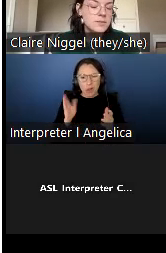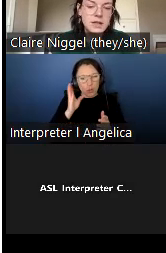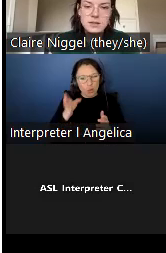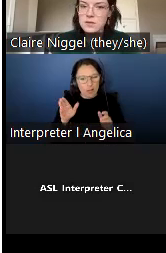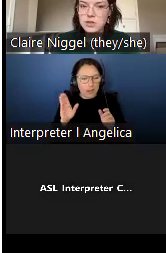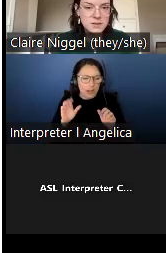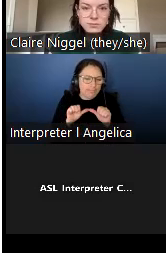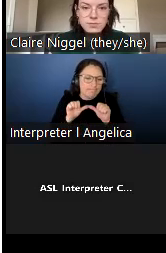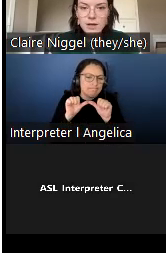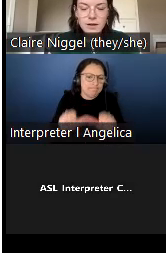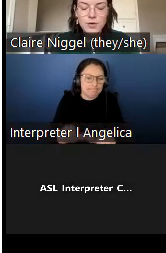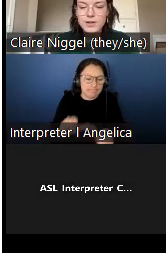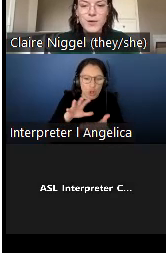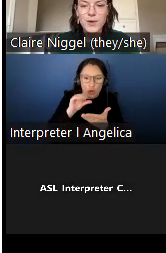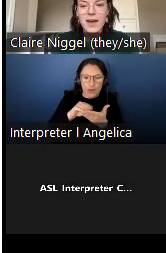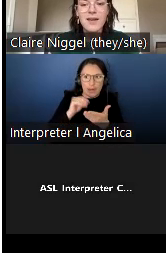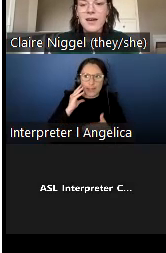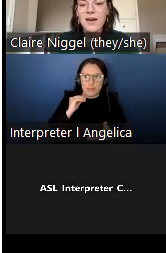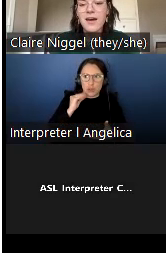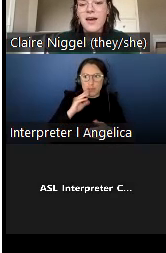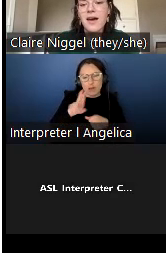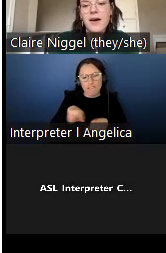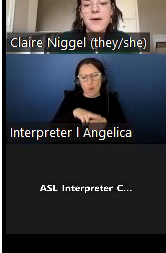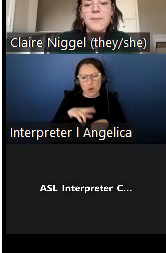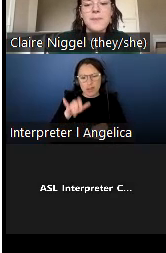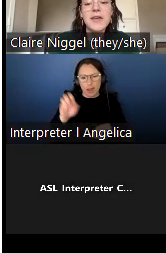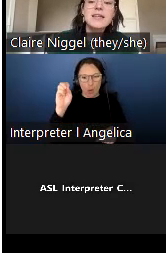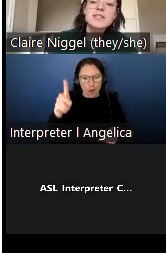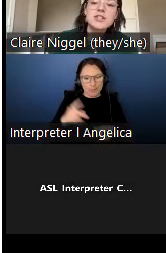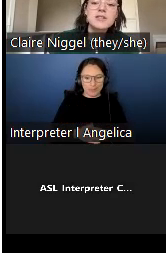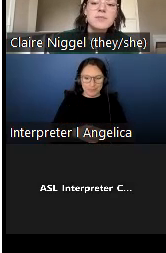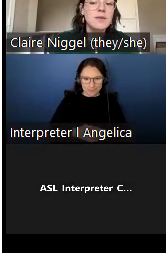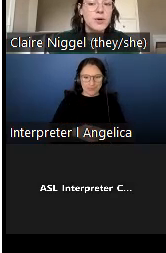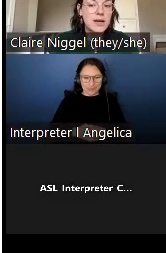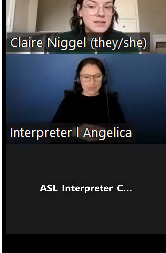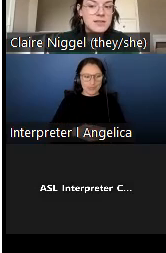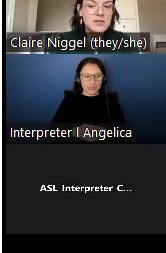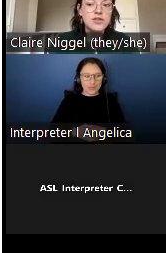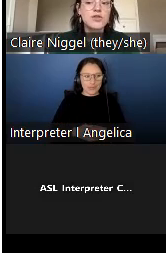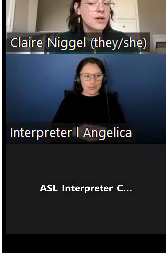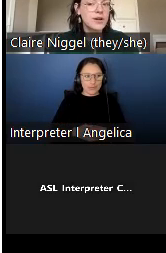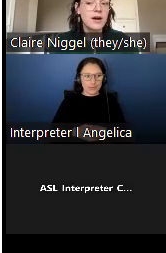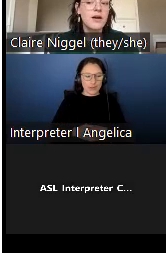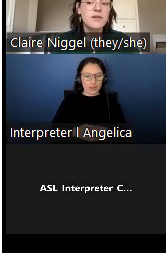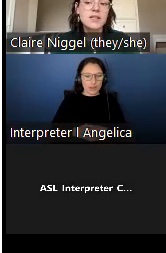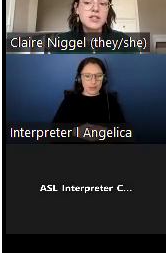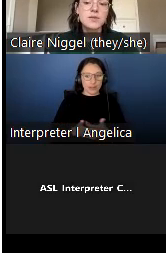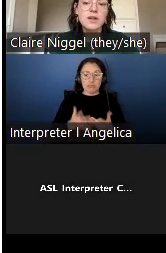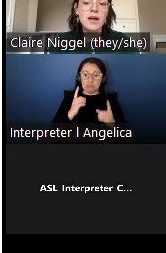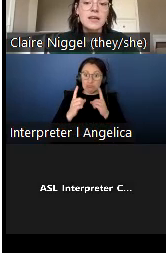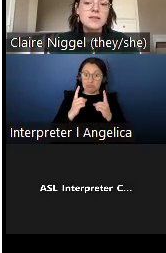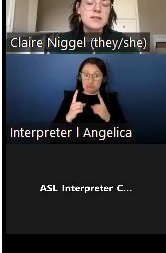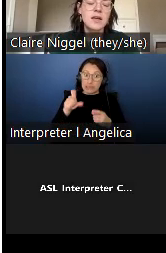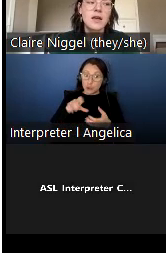learning experience, which is, of course, okay. In addition to being present during conversations